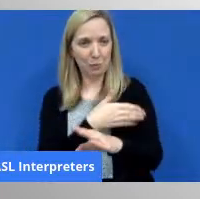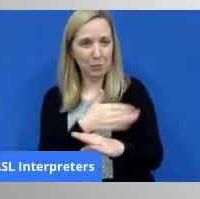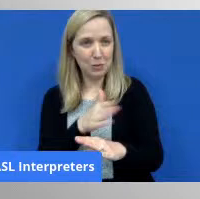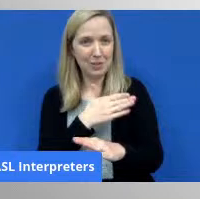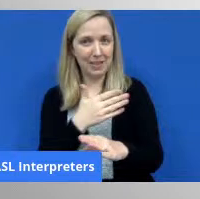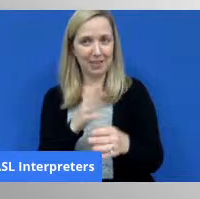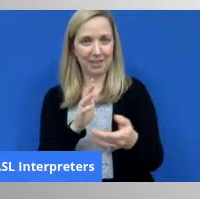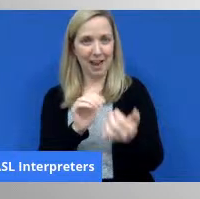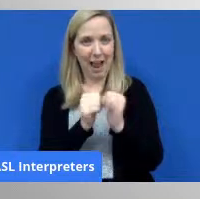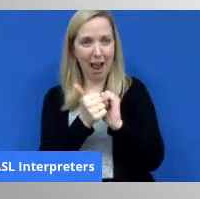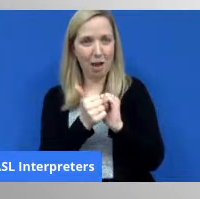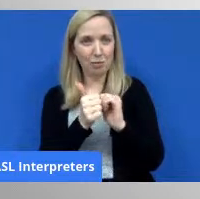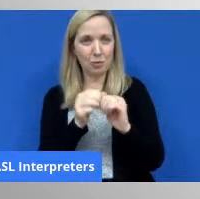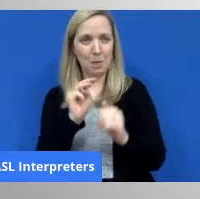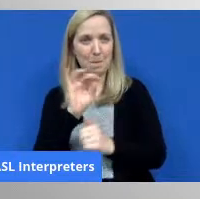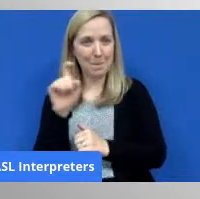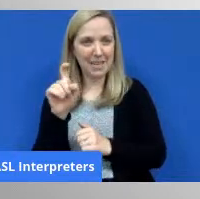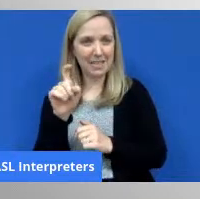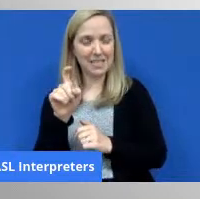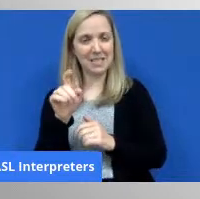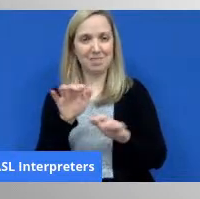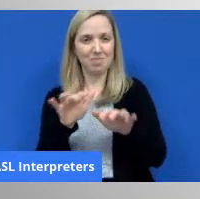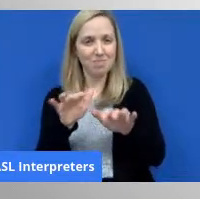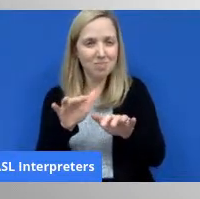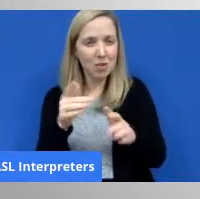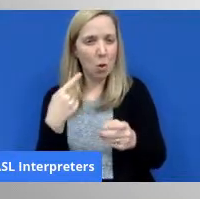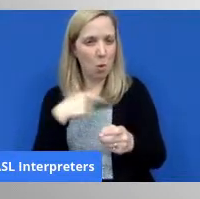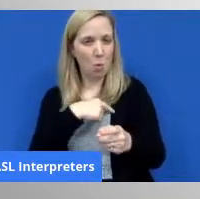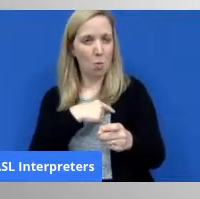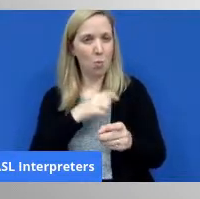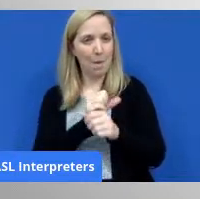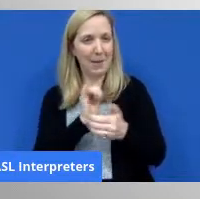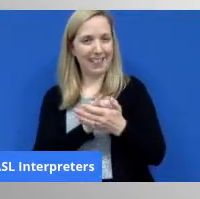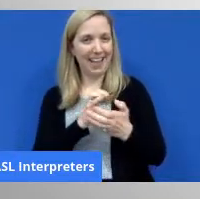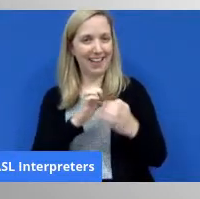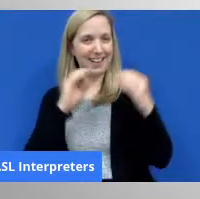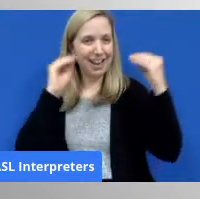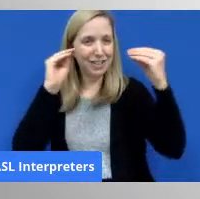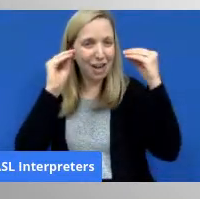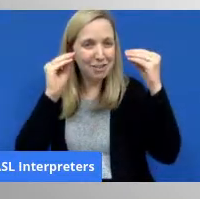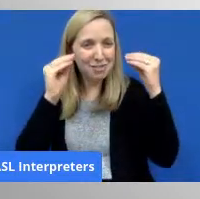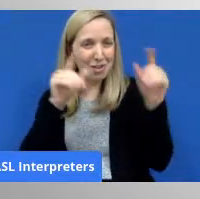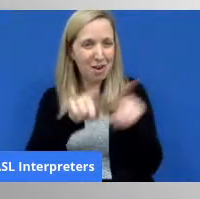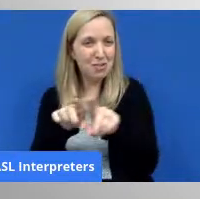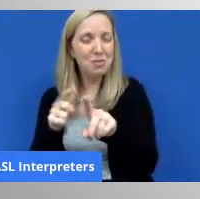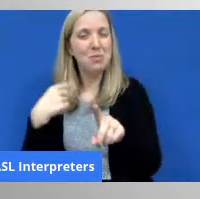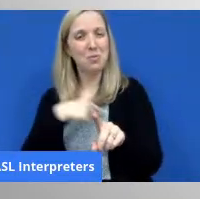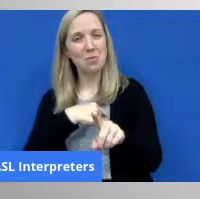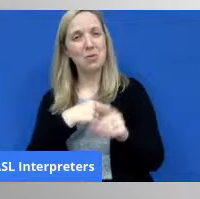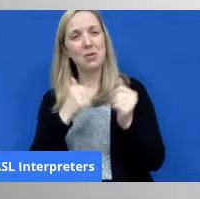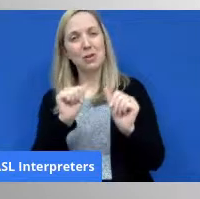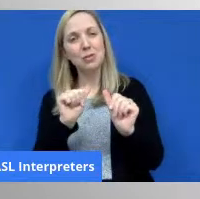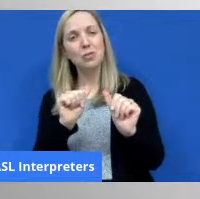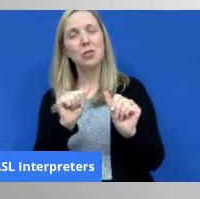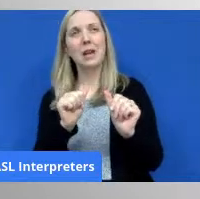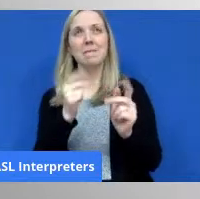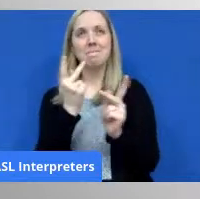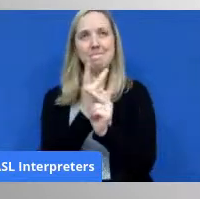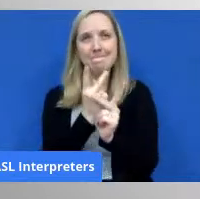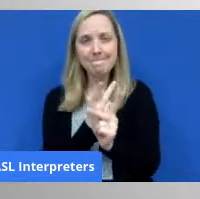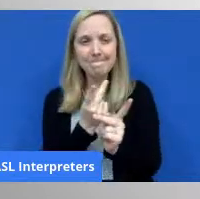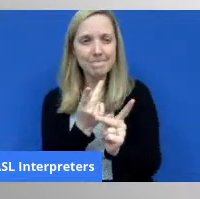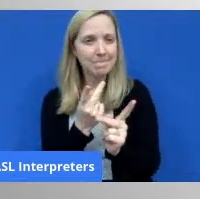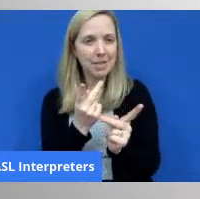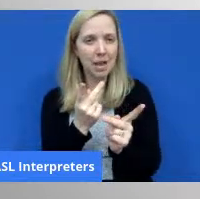it an educational component as well. But yes, we are looking for ways that perhaps we can transition some of our